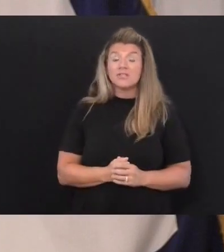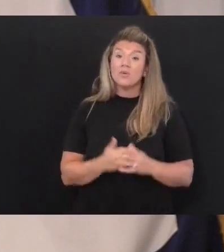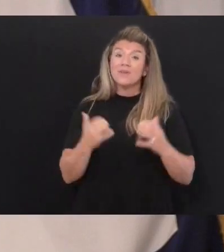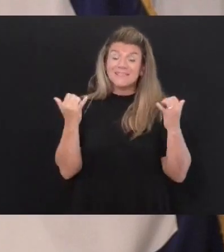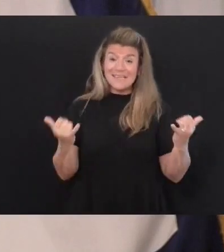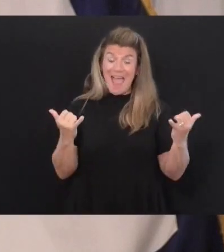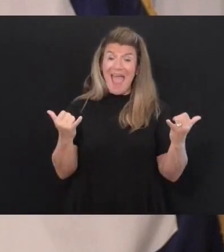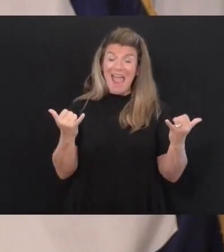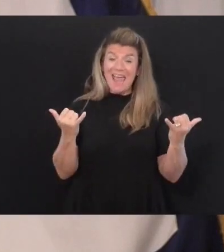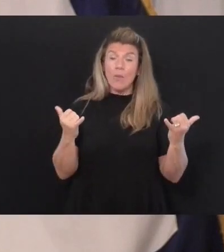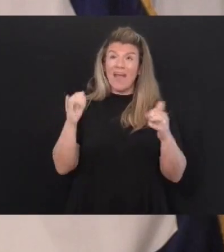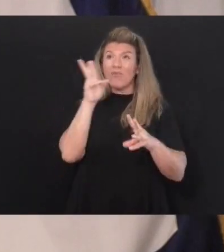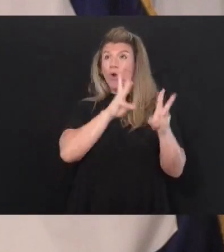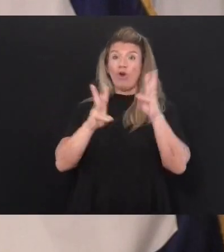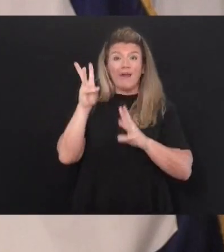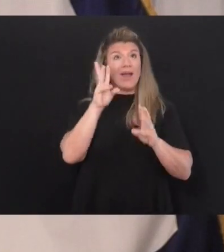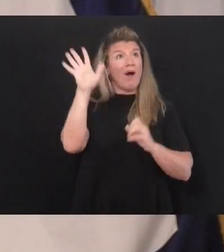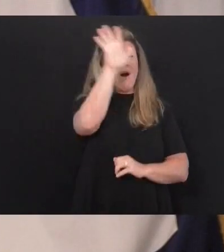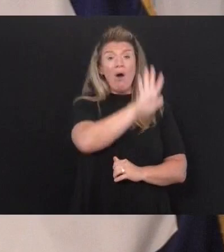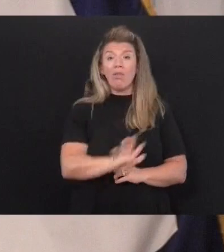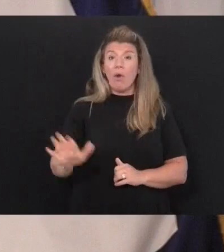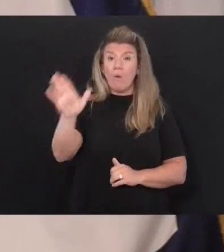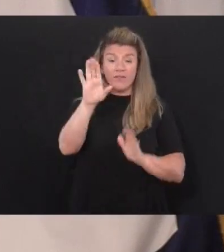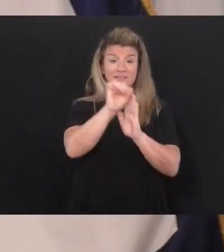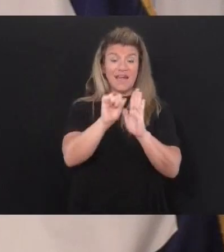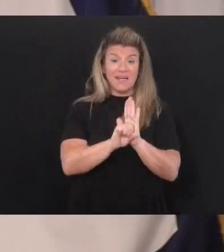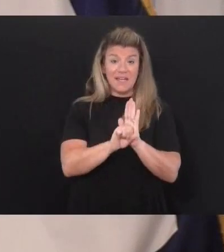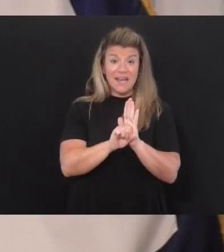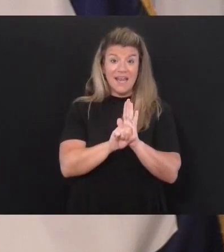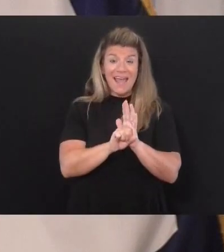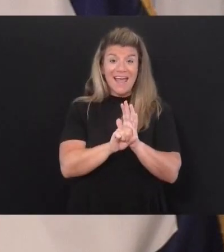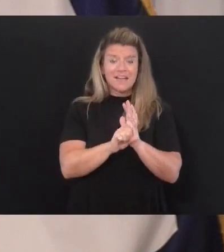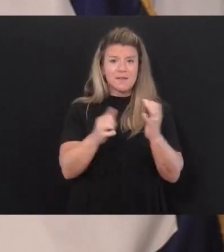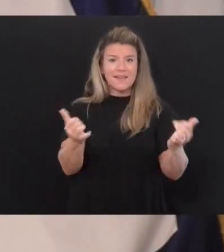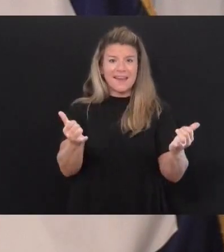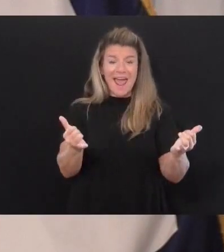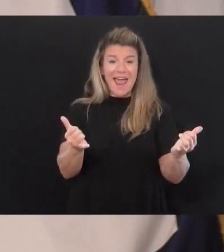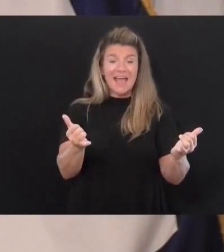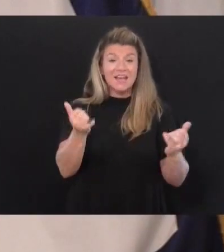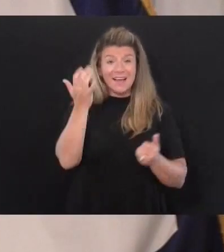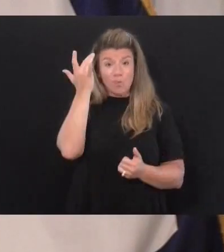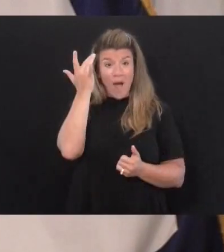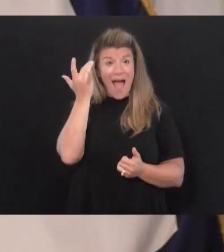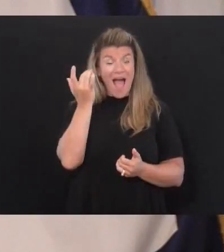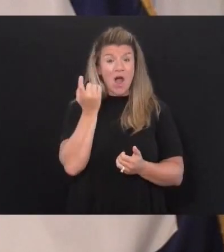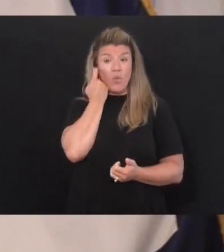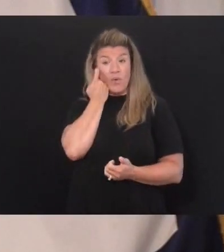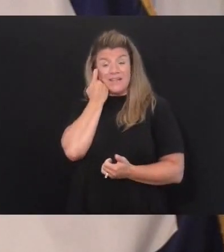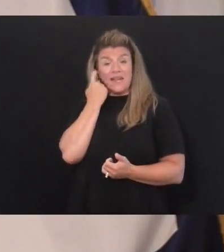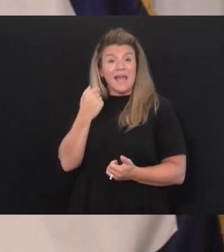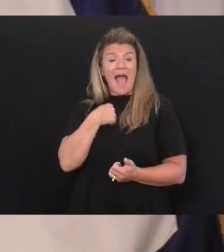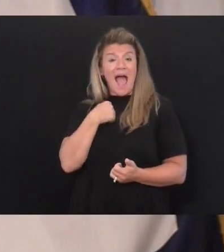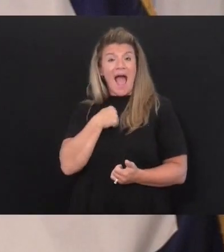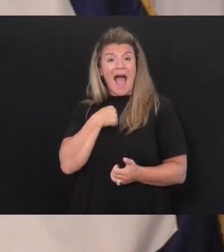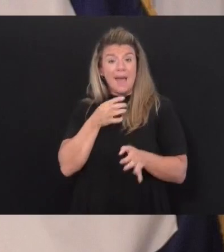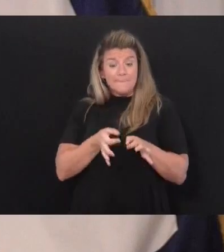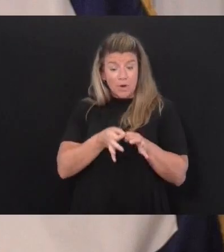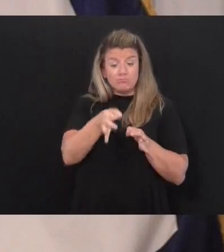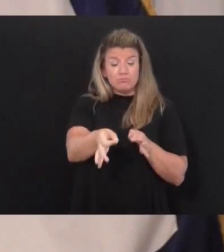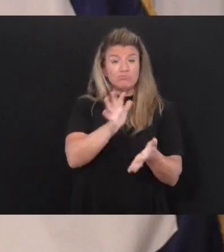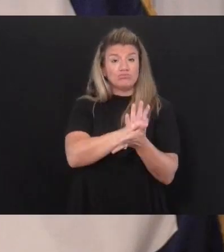got, not to slight anyone of the past and everything, but now we have picked up an incredible West